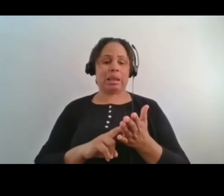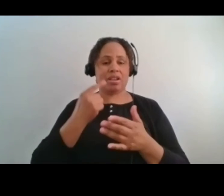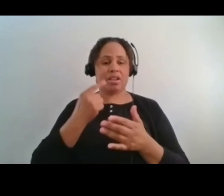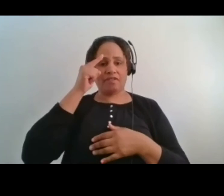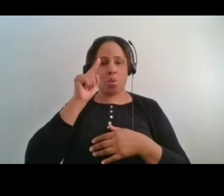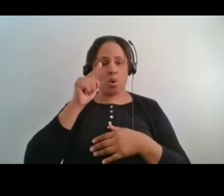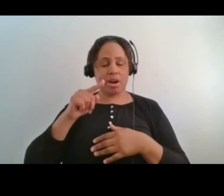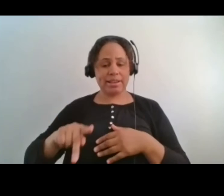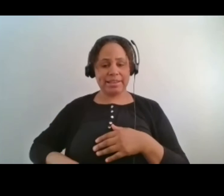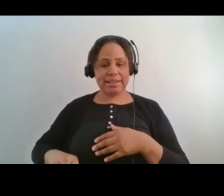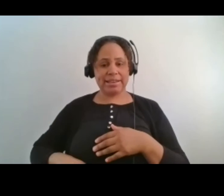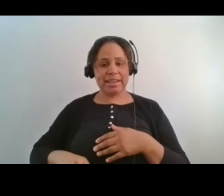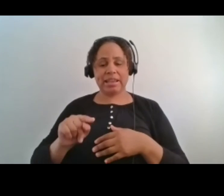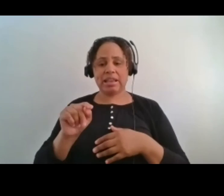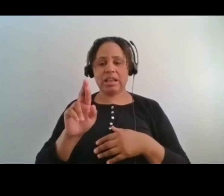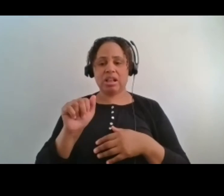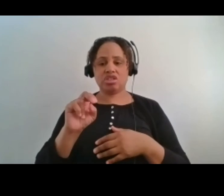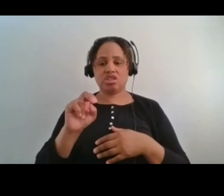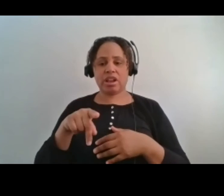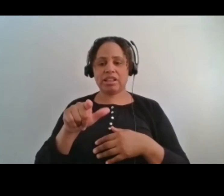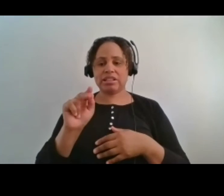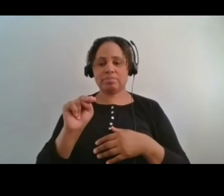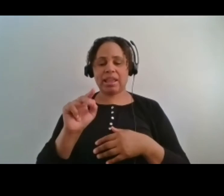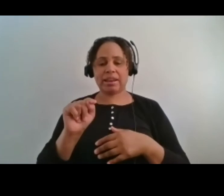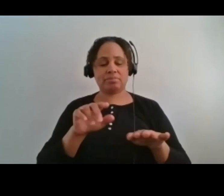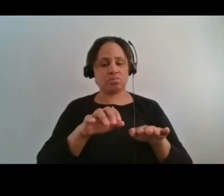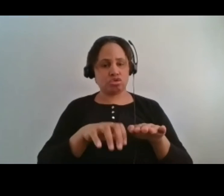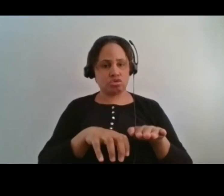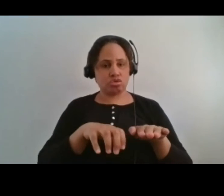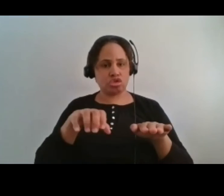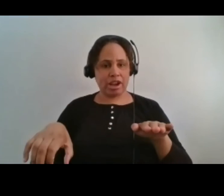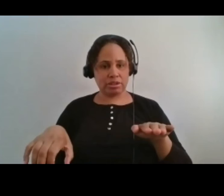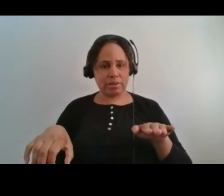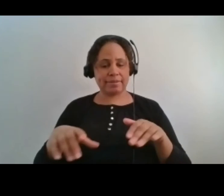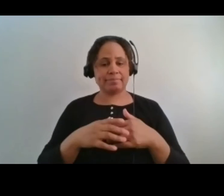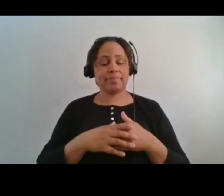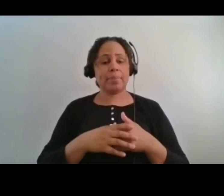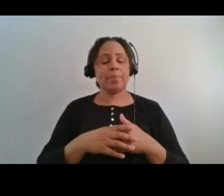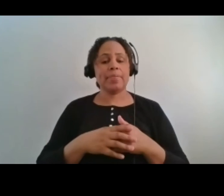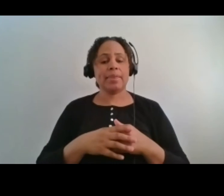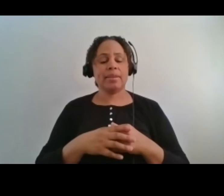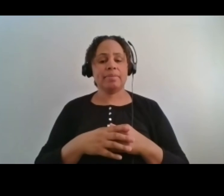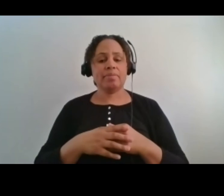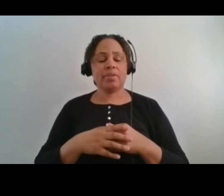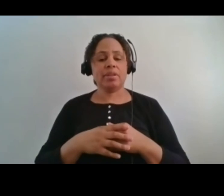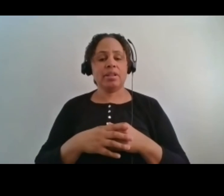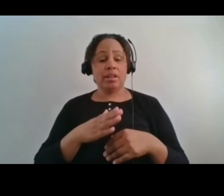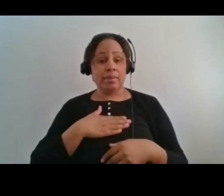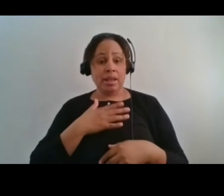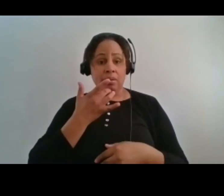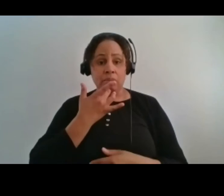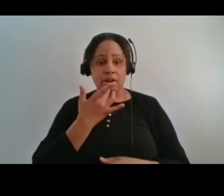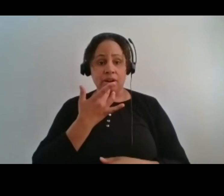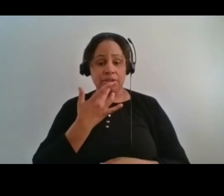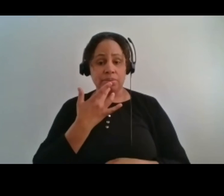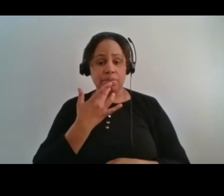options were live donation, or the other option would be deceased. My preference would